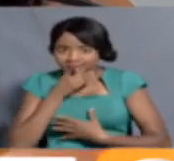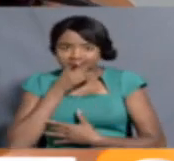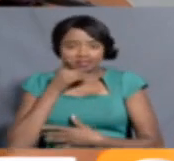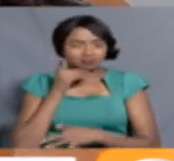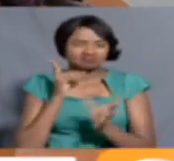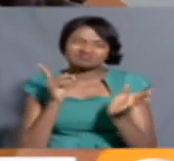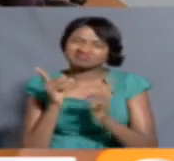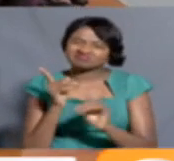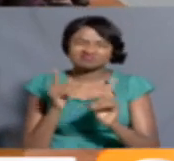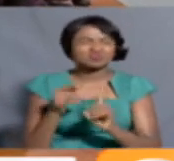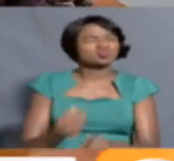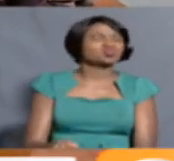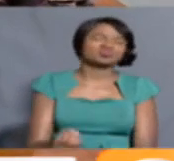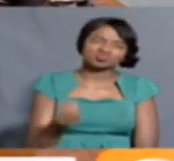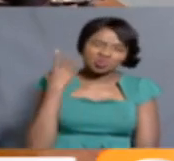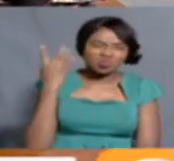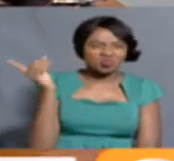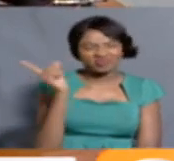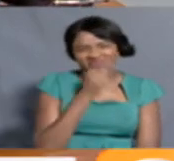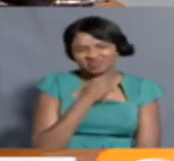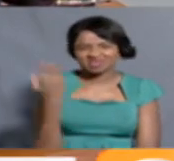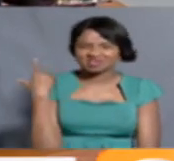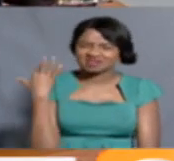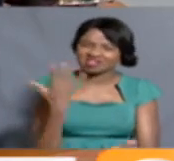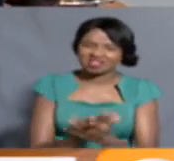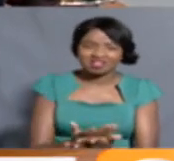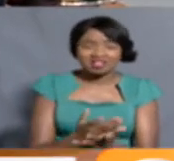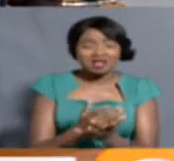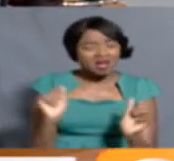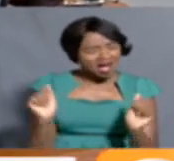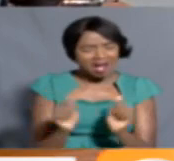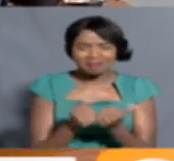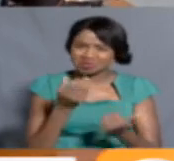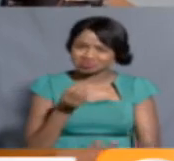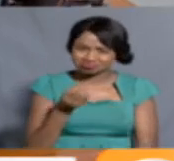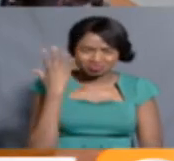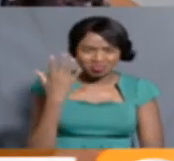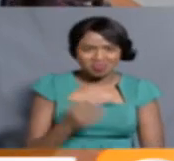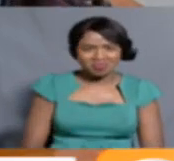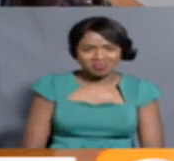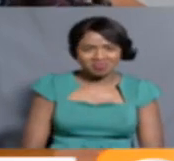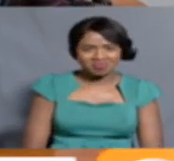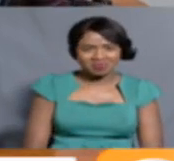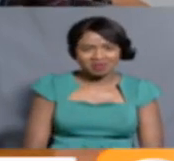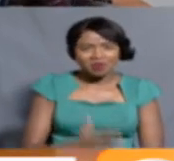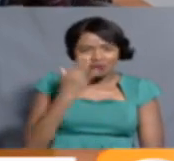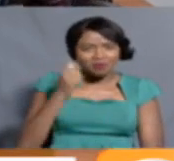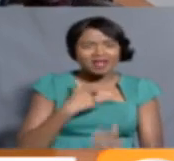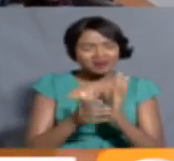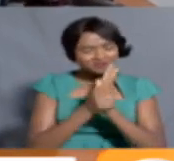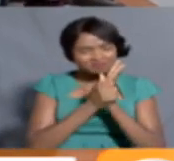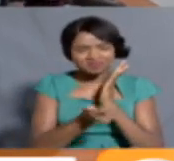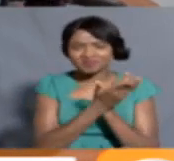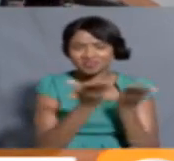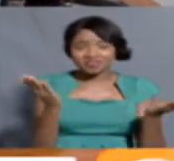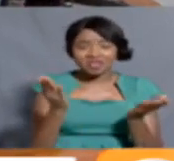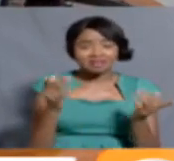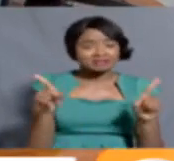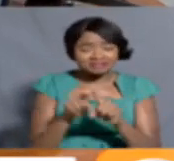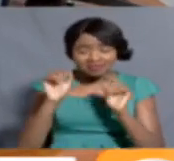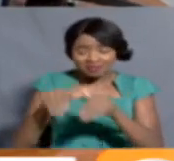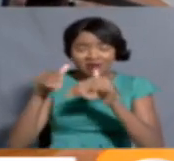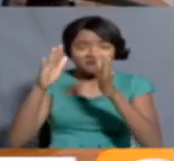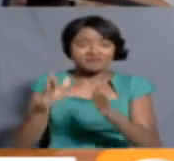when you know they're going to happen? Even and our dependence on mvua and everything to be able to actually even plant crops, farmers are